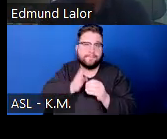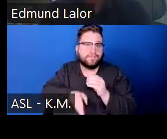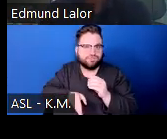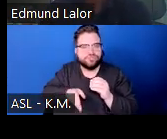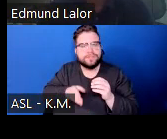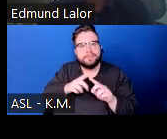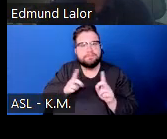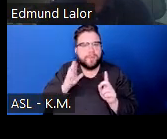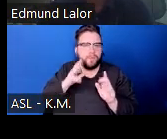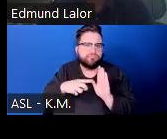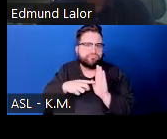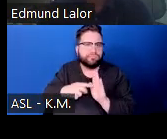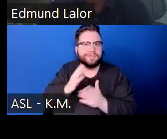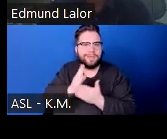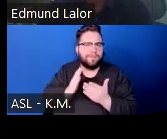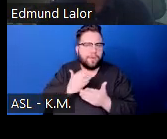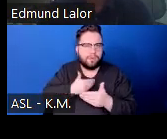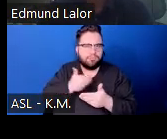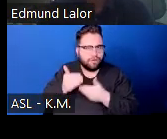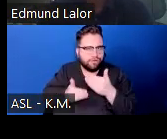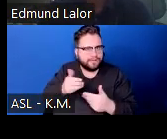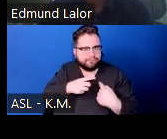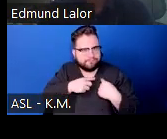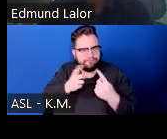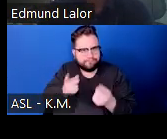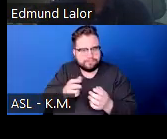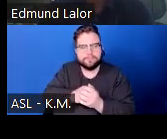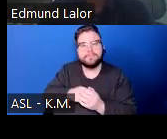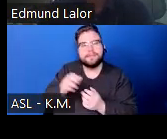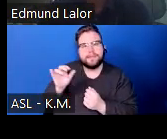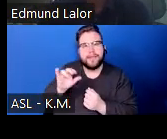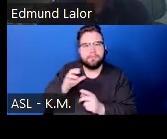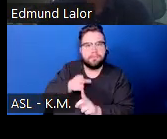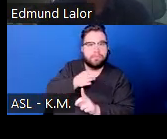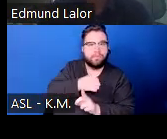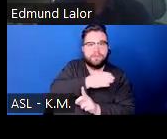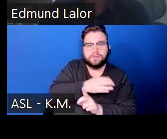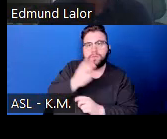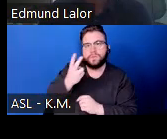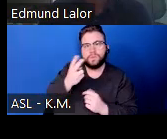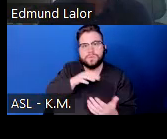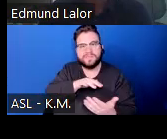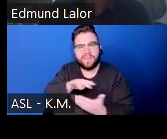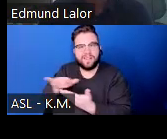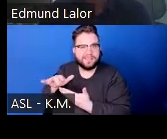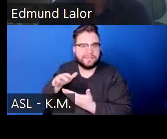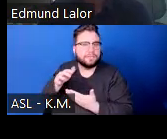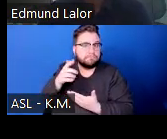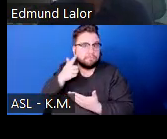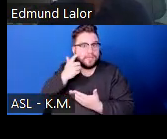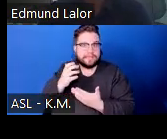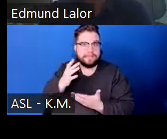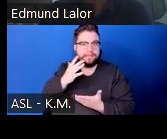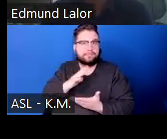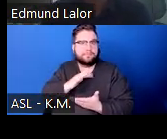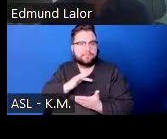today. So once again, much like the two previous studies, and because of its utility for speech processing in general, we are also